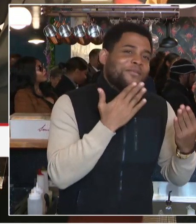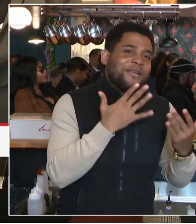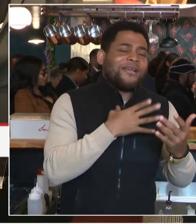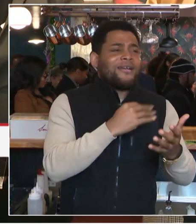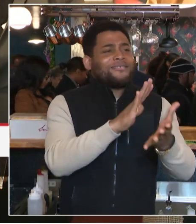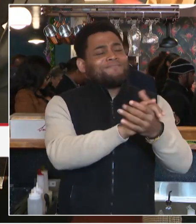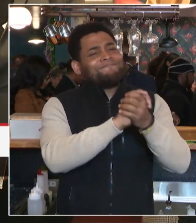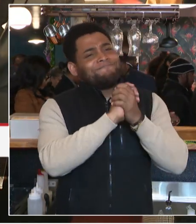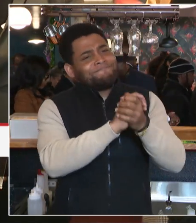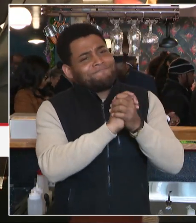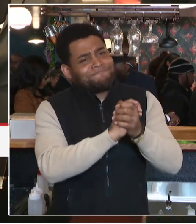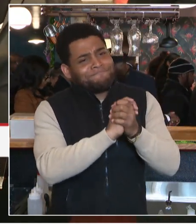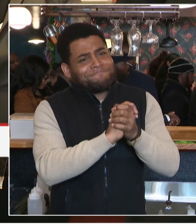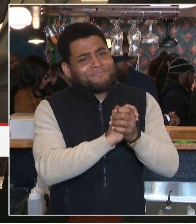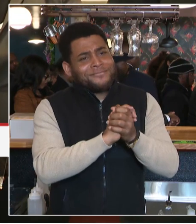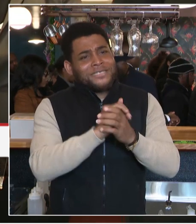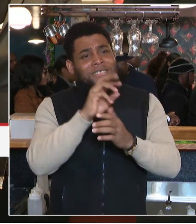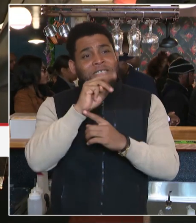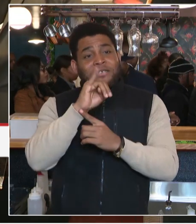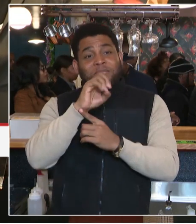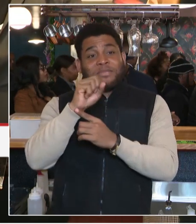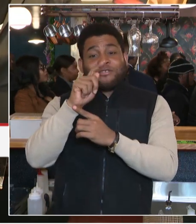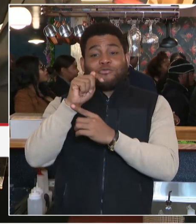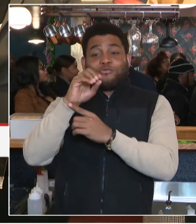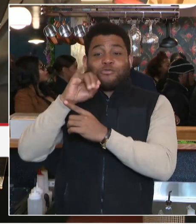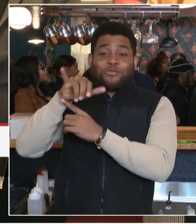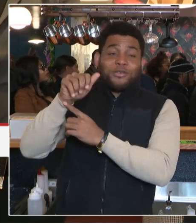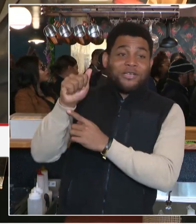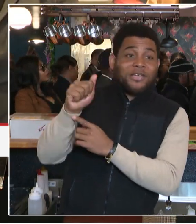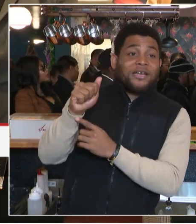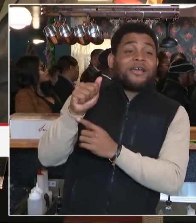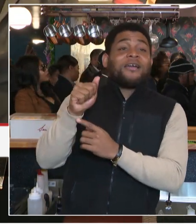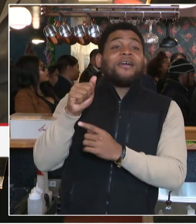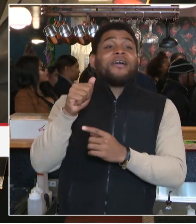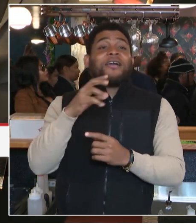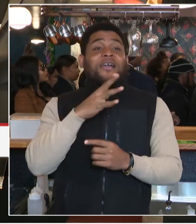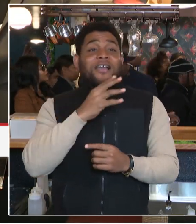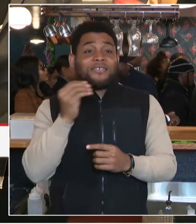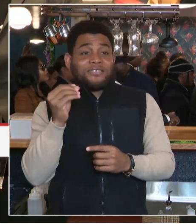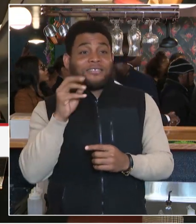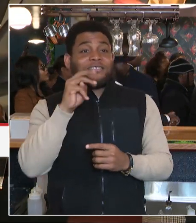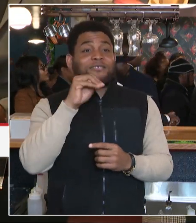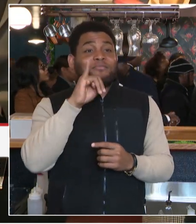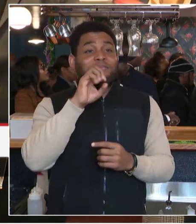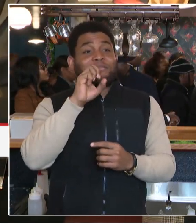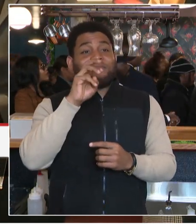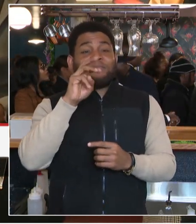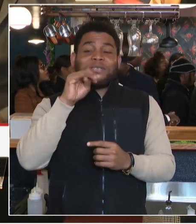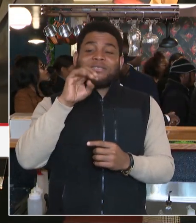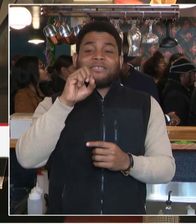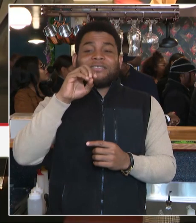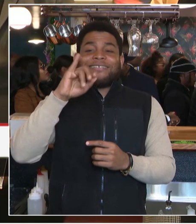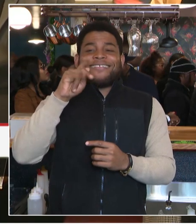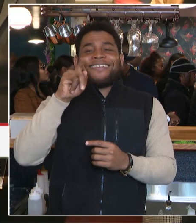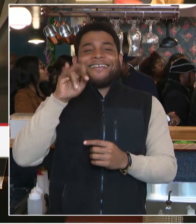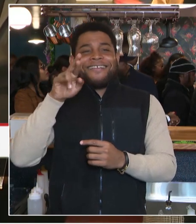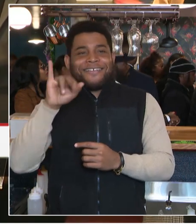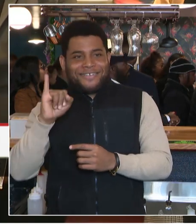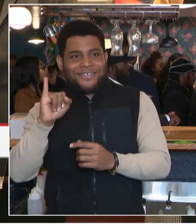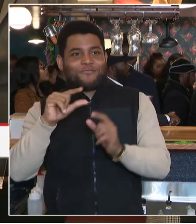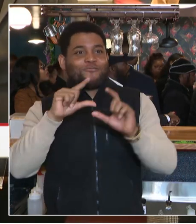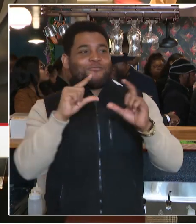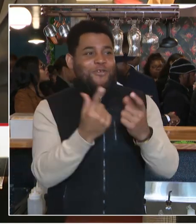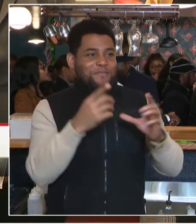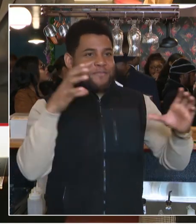Toya and the Mesquite Hospitality Group and to all of the people who will work here. One thing that